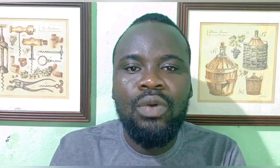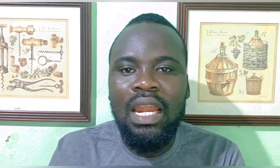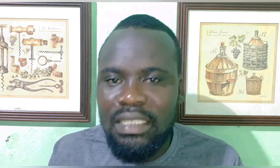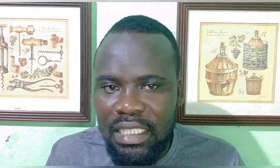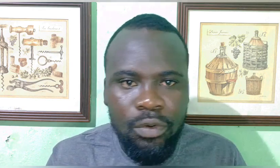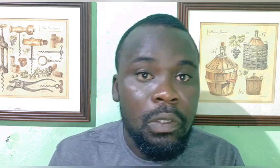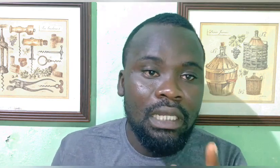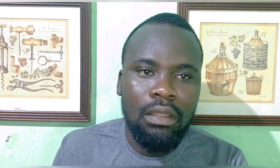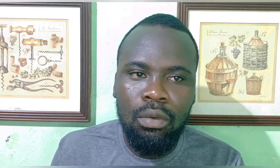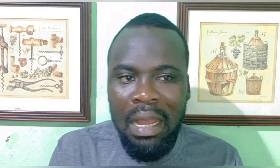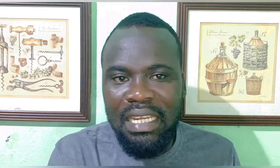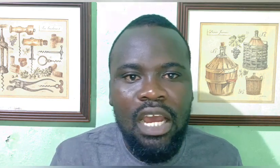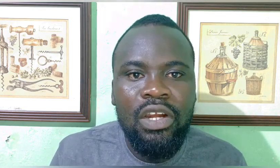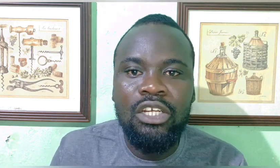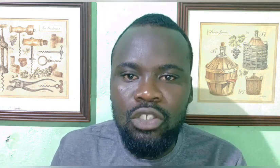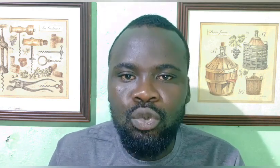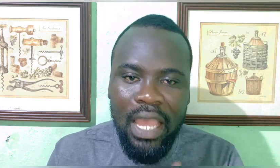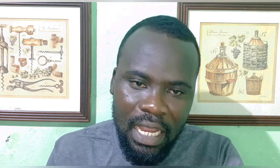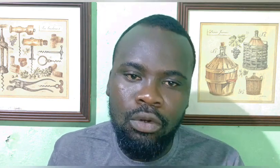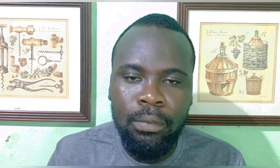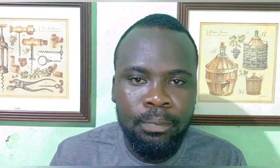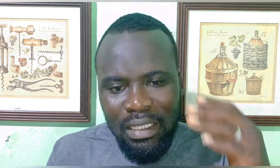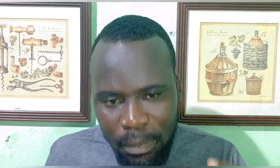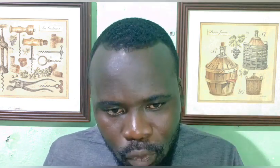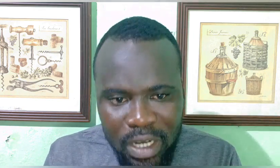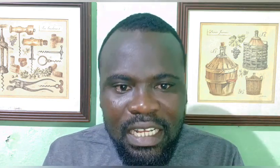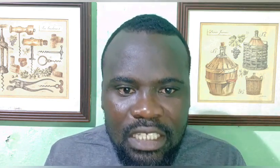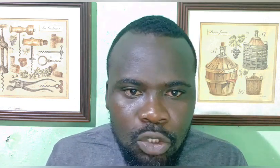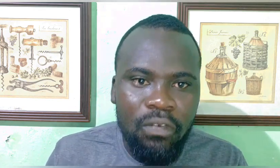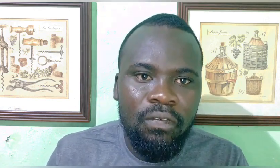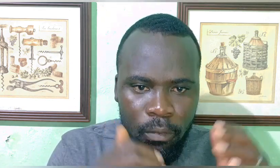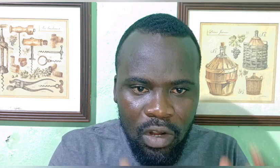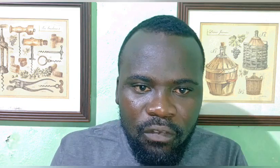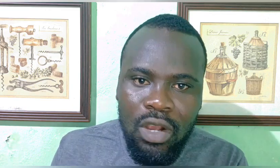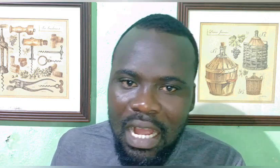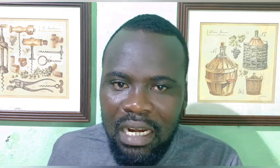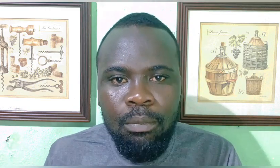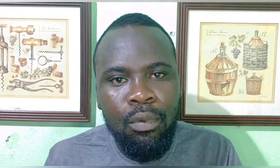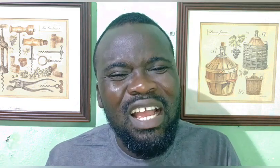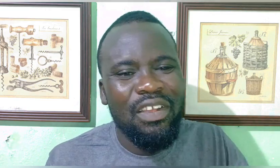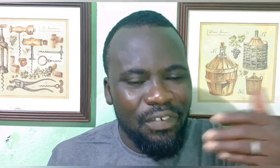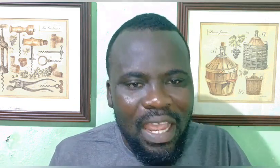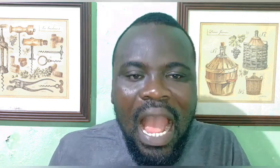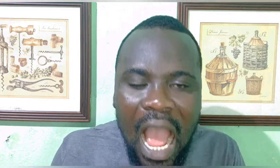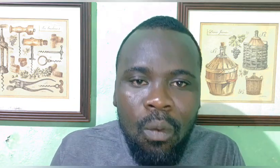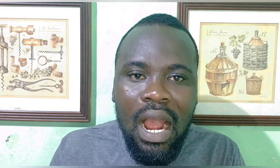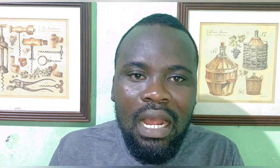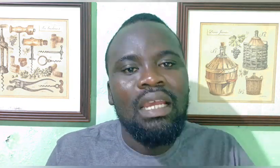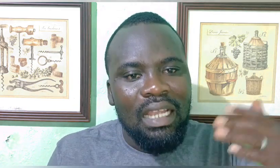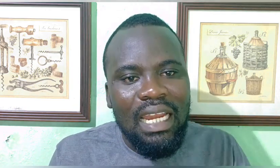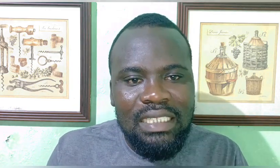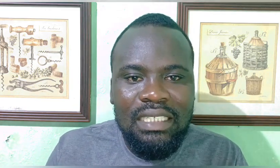Say, Enokrana, say, Enokrana, you can't talk, but Aaron Edrisu, Ekanon. If I call the genesis of Vodafone Ghana, Nampu, ya,